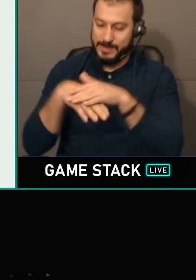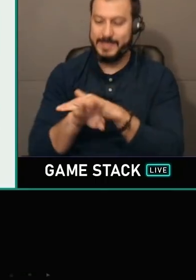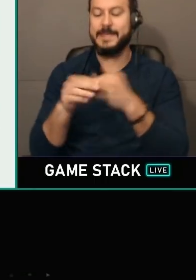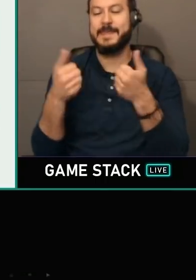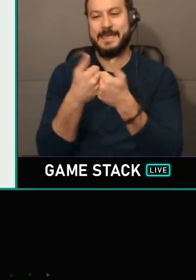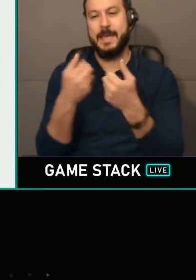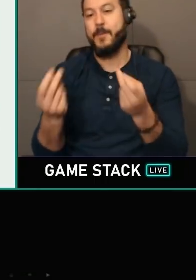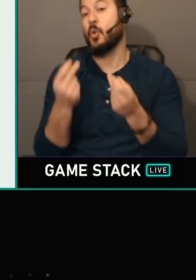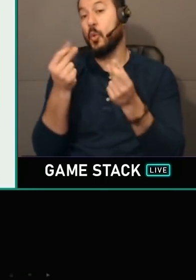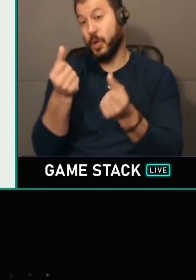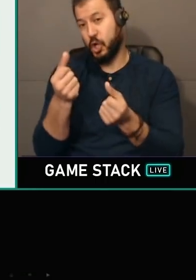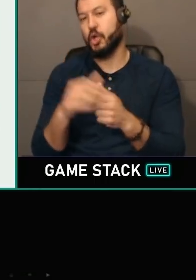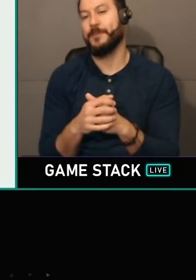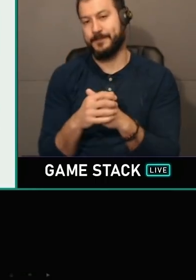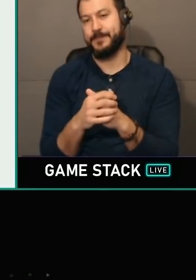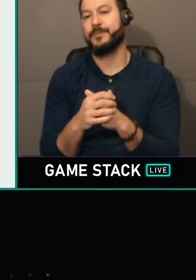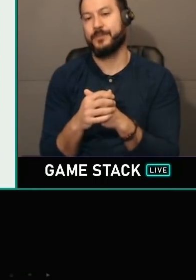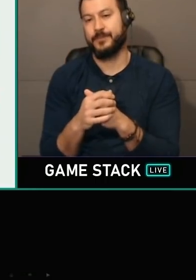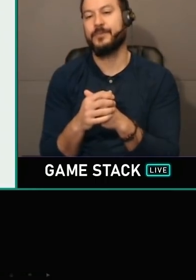quicker.